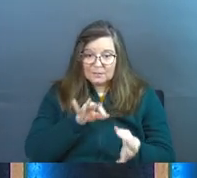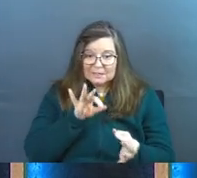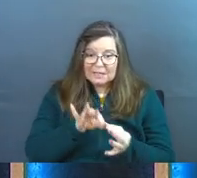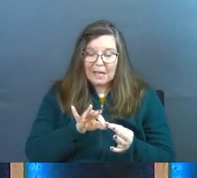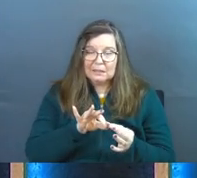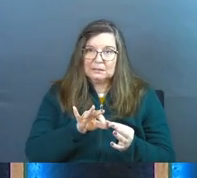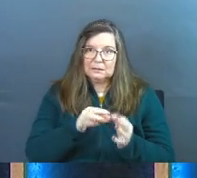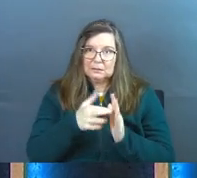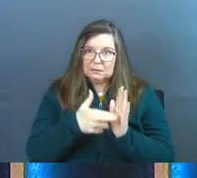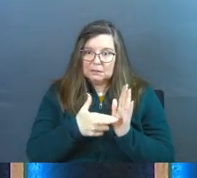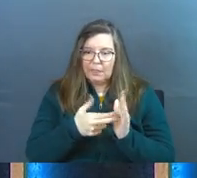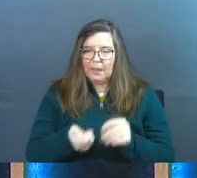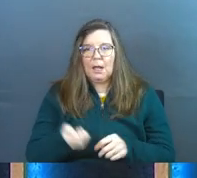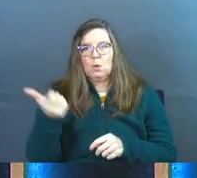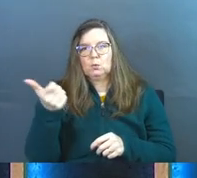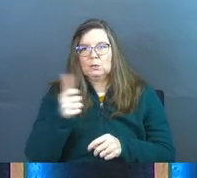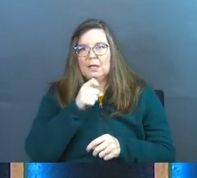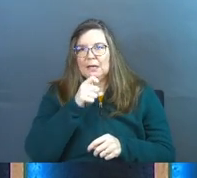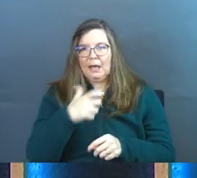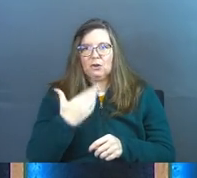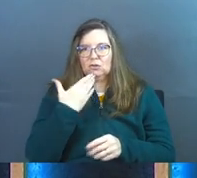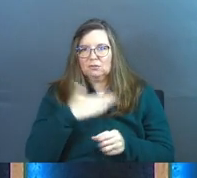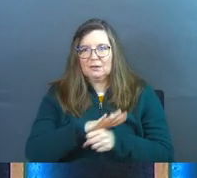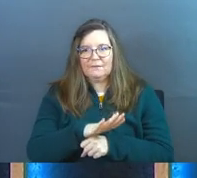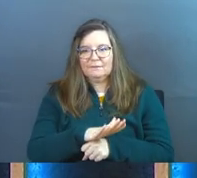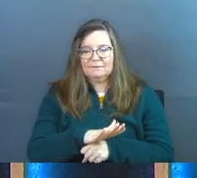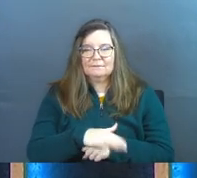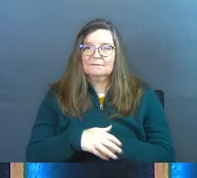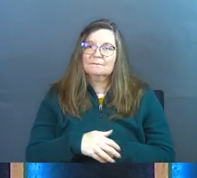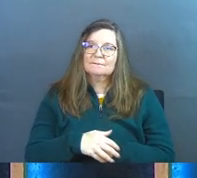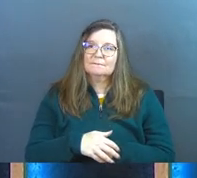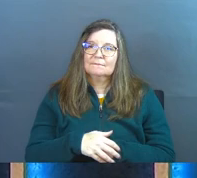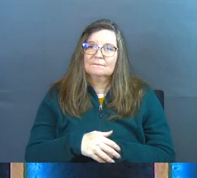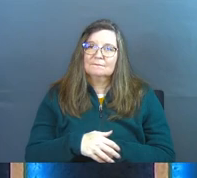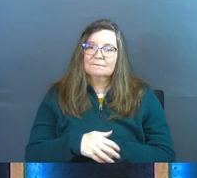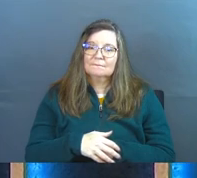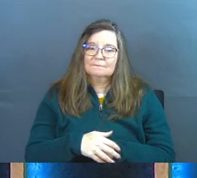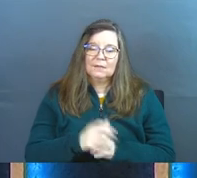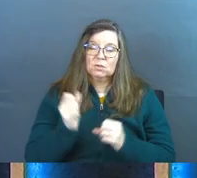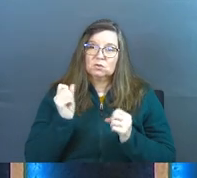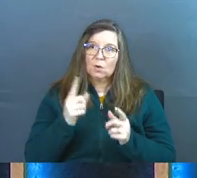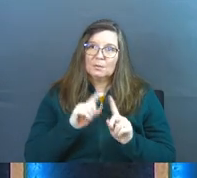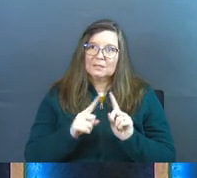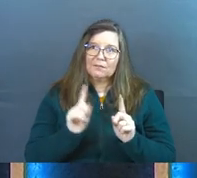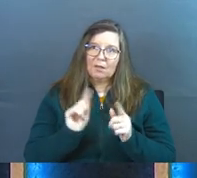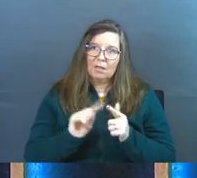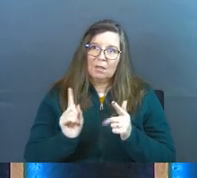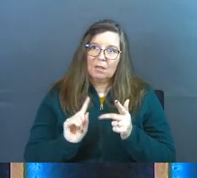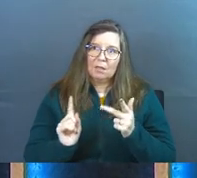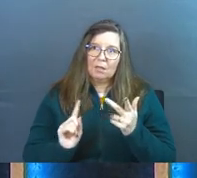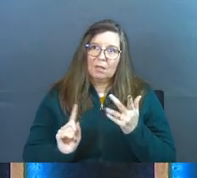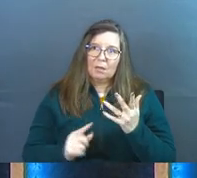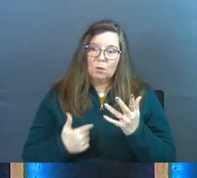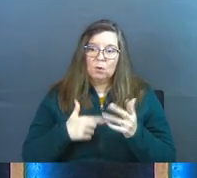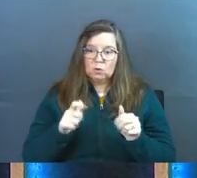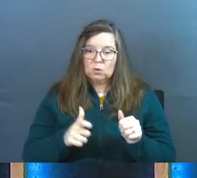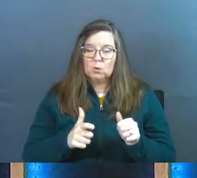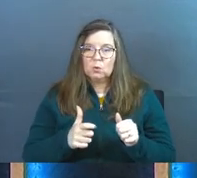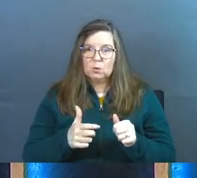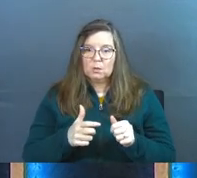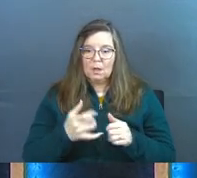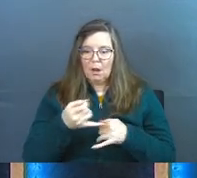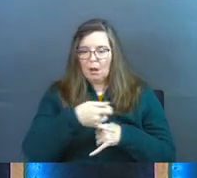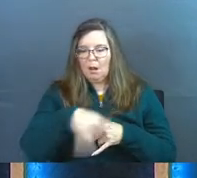precise doctrine, they're out and they're not in like the rest of us. And there's so many different theological issues where you can